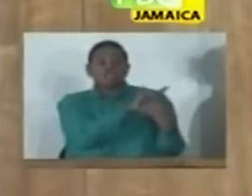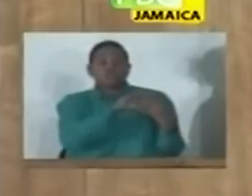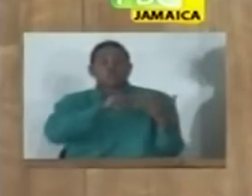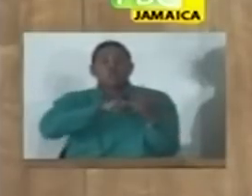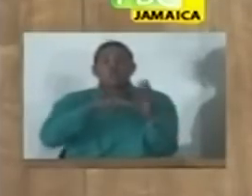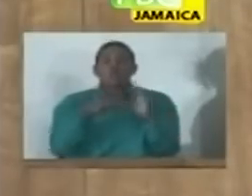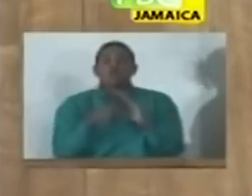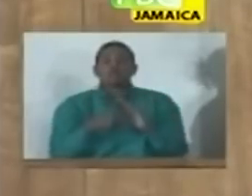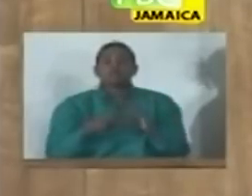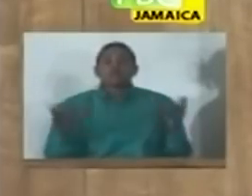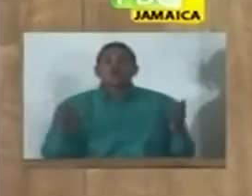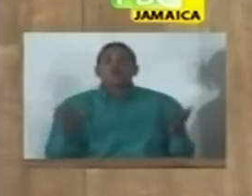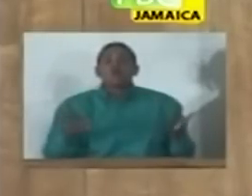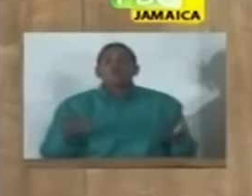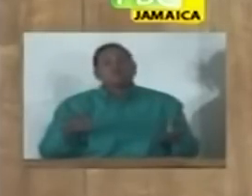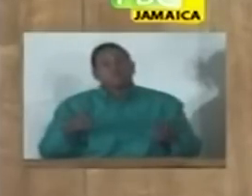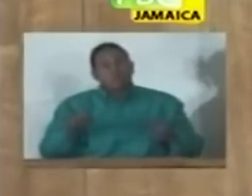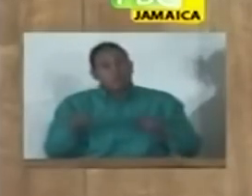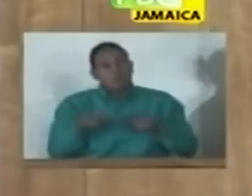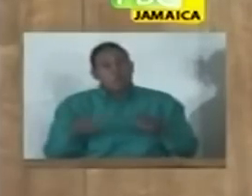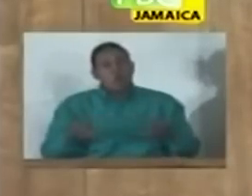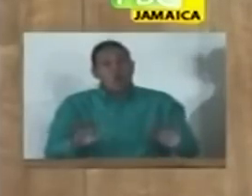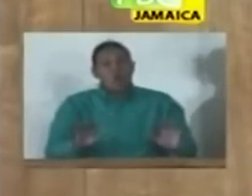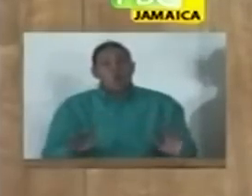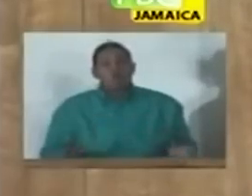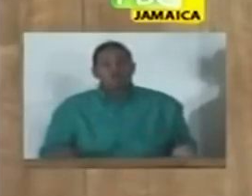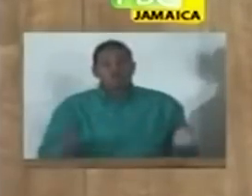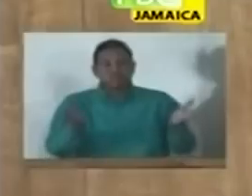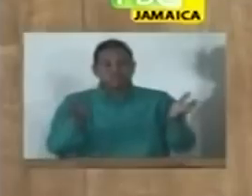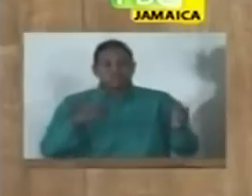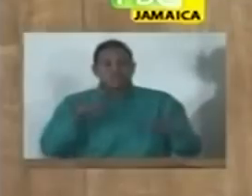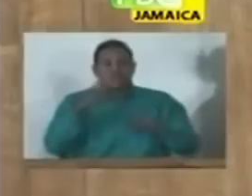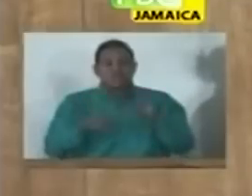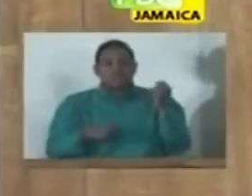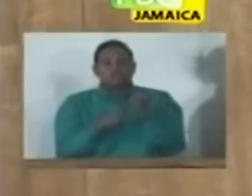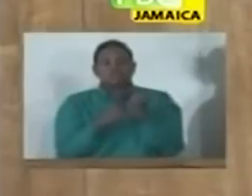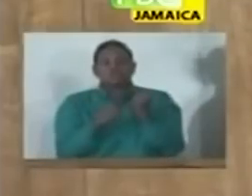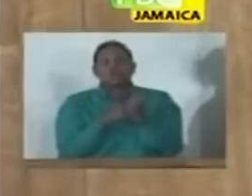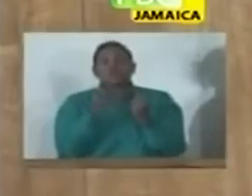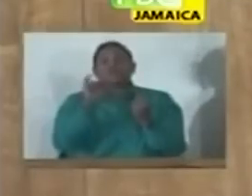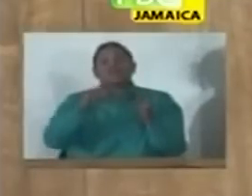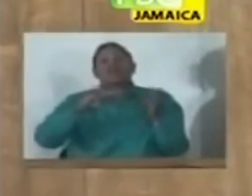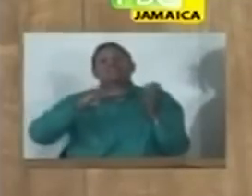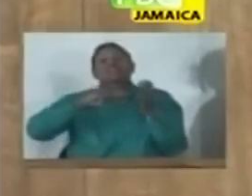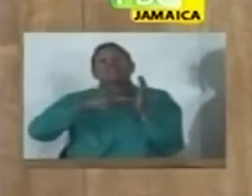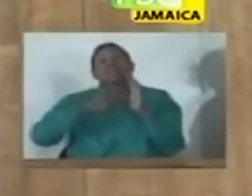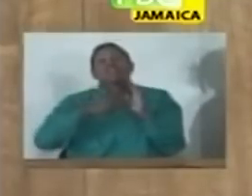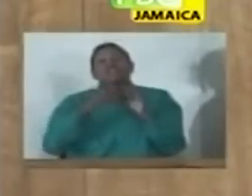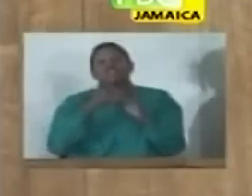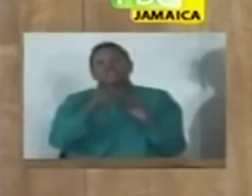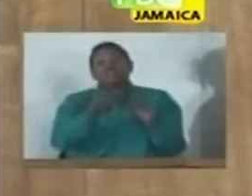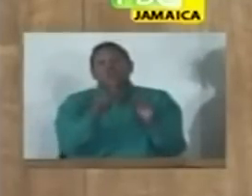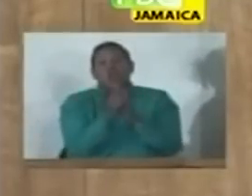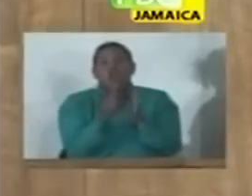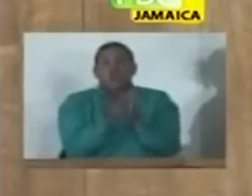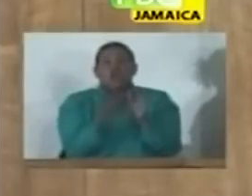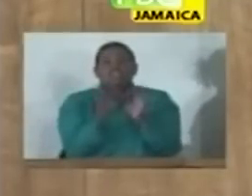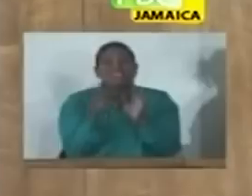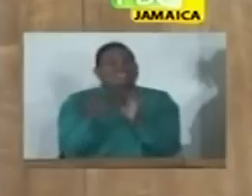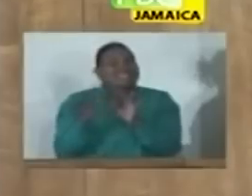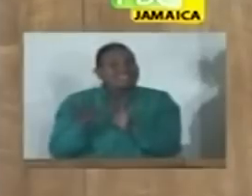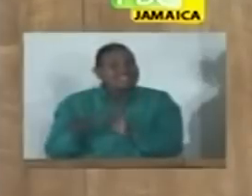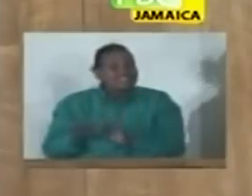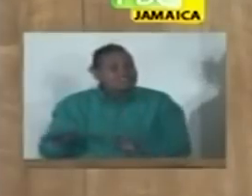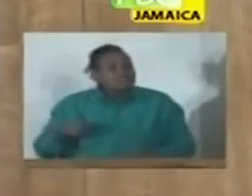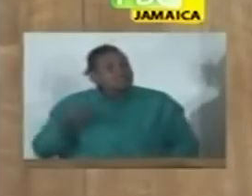we are about to let in. So I can't support this definition in this bill. I have said to my